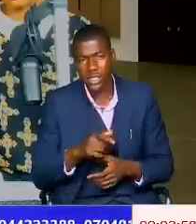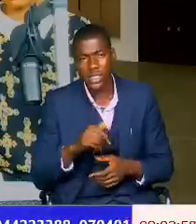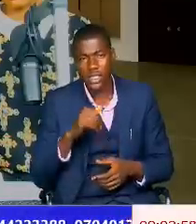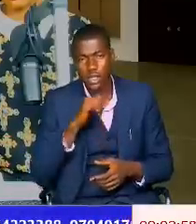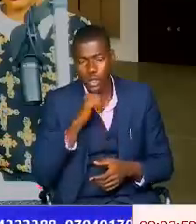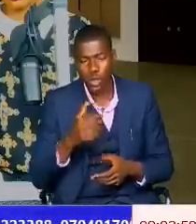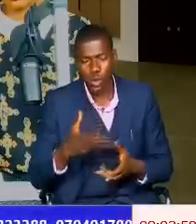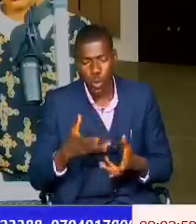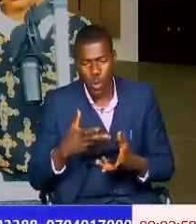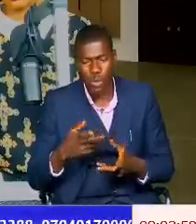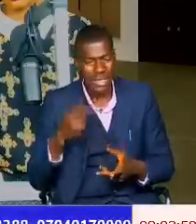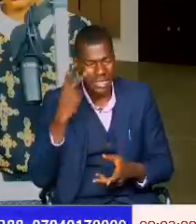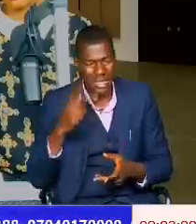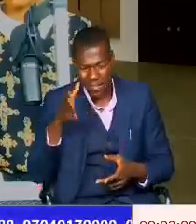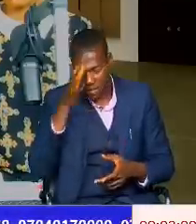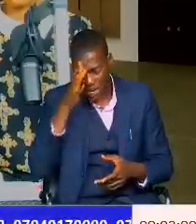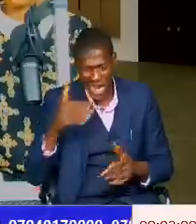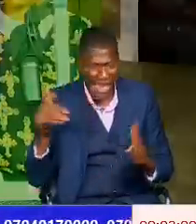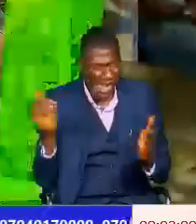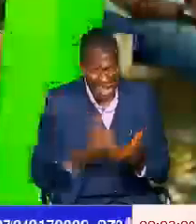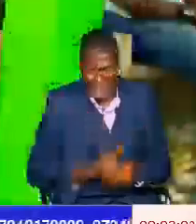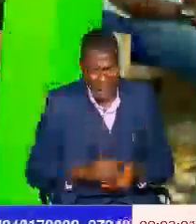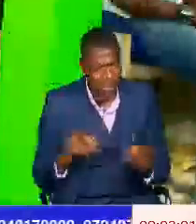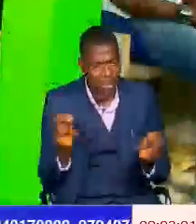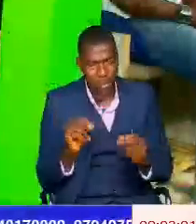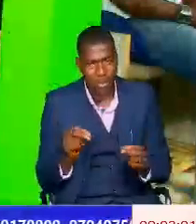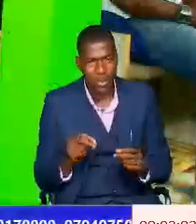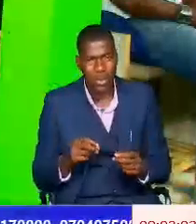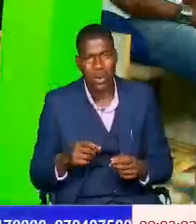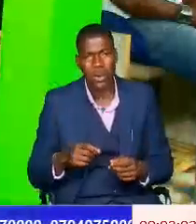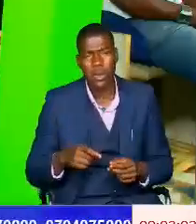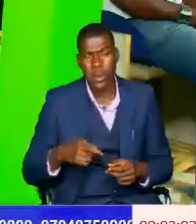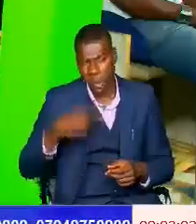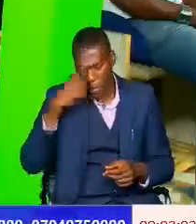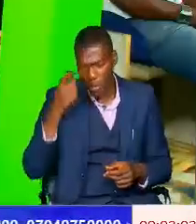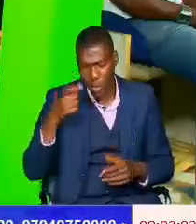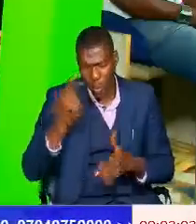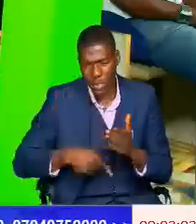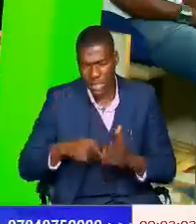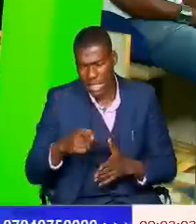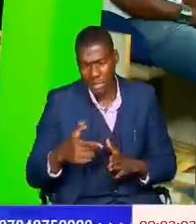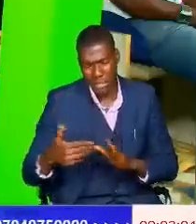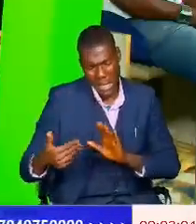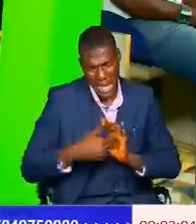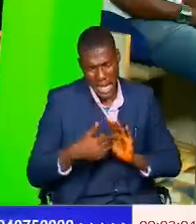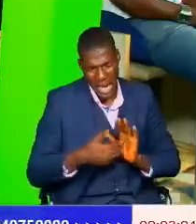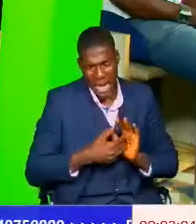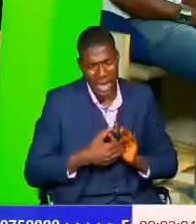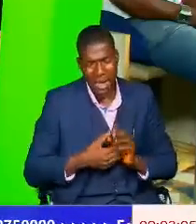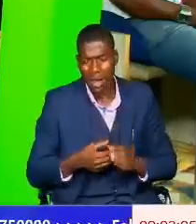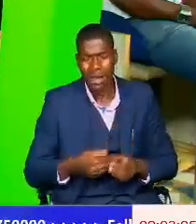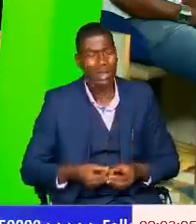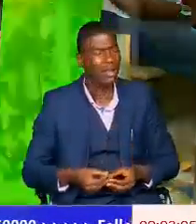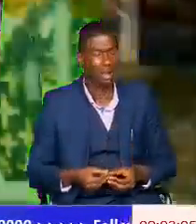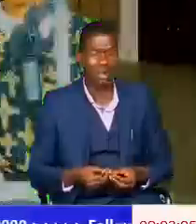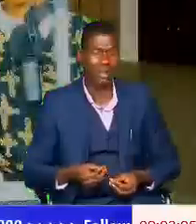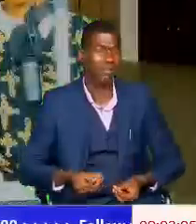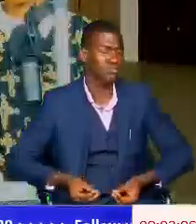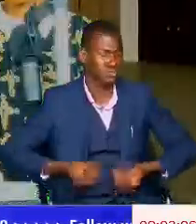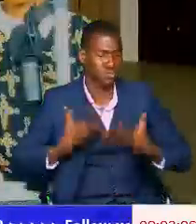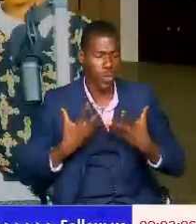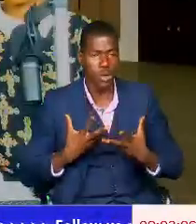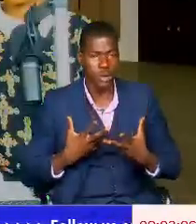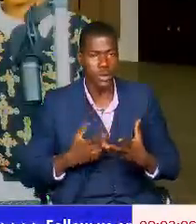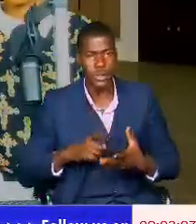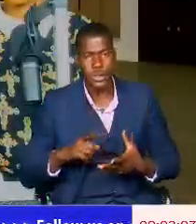father again. Say the trauma where he don't put her through down there enough. Say she no want make it be